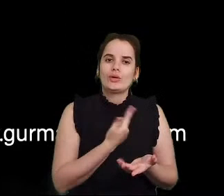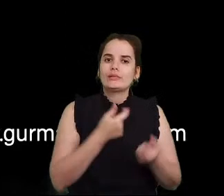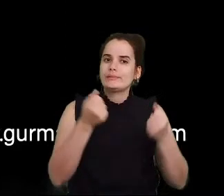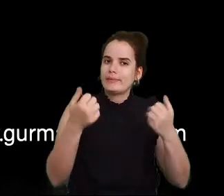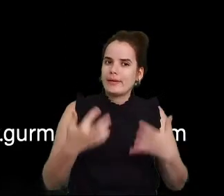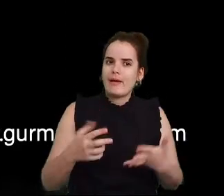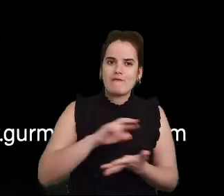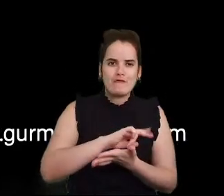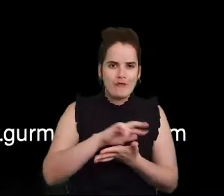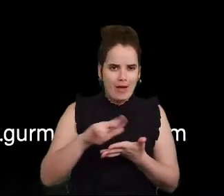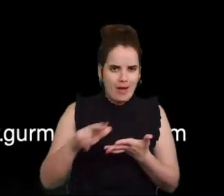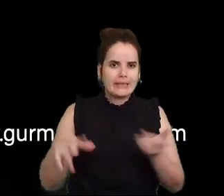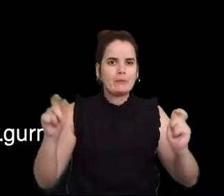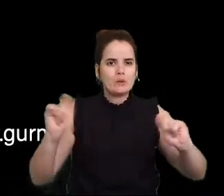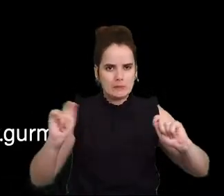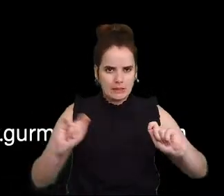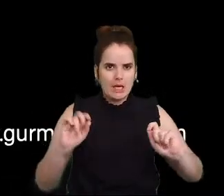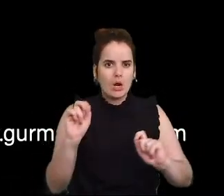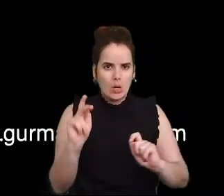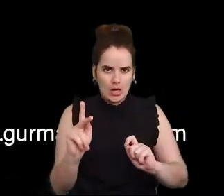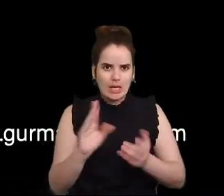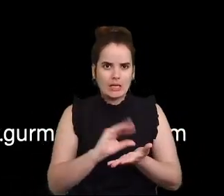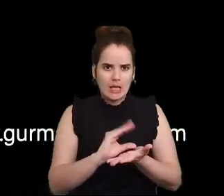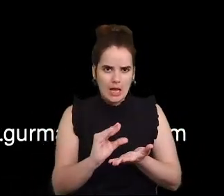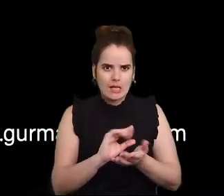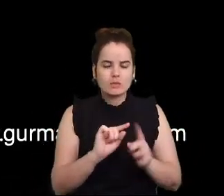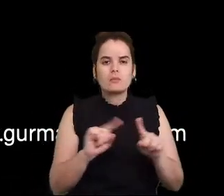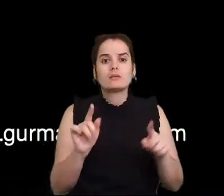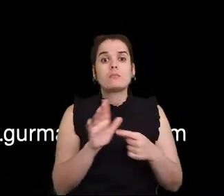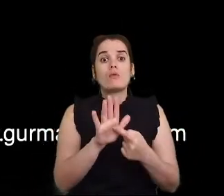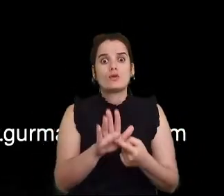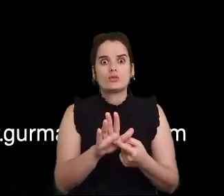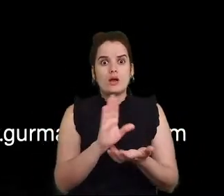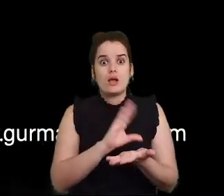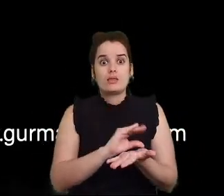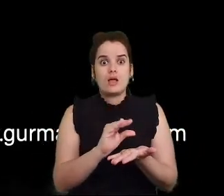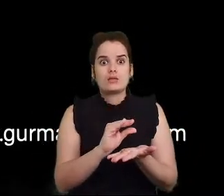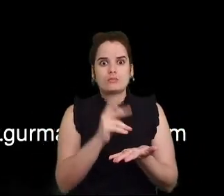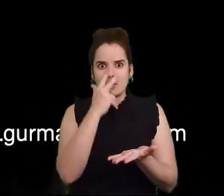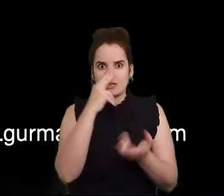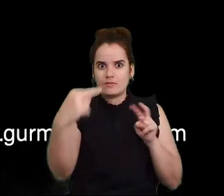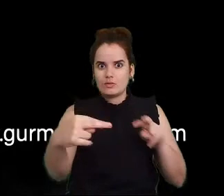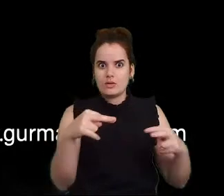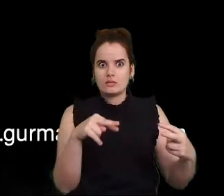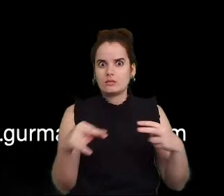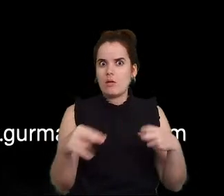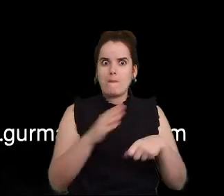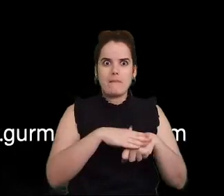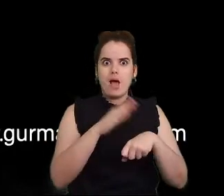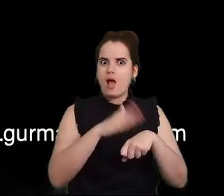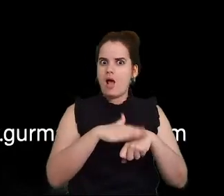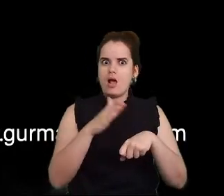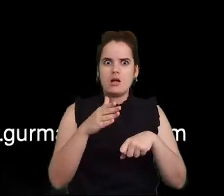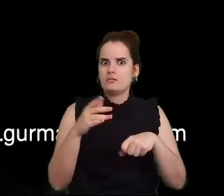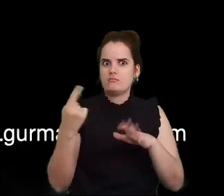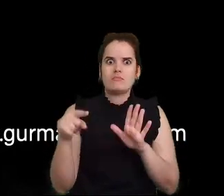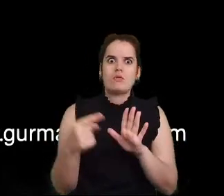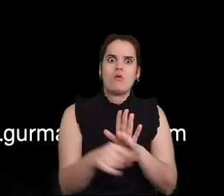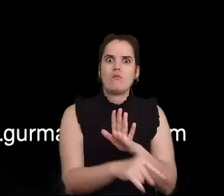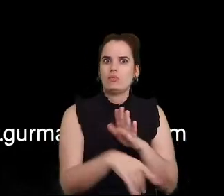catching on. And a lot has happened recently that has contributed to this catching